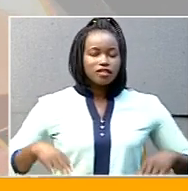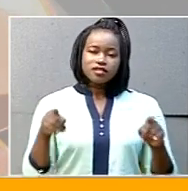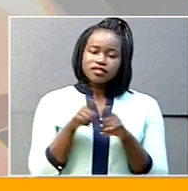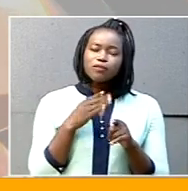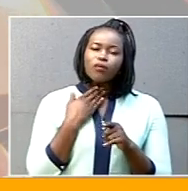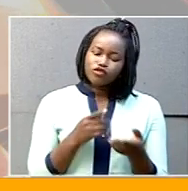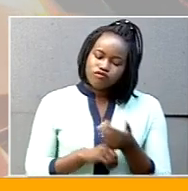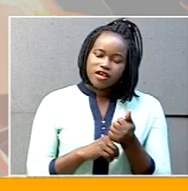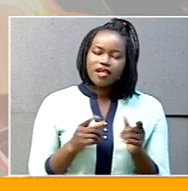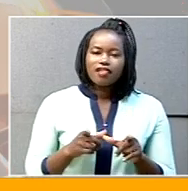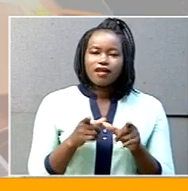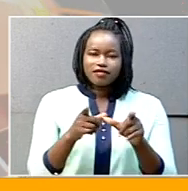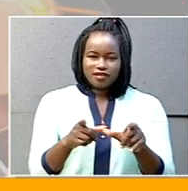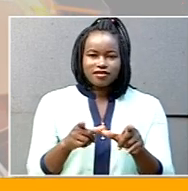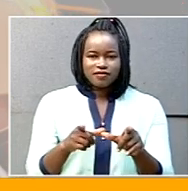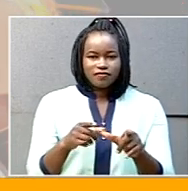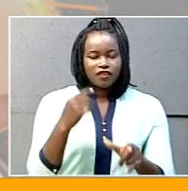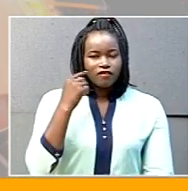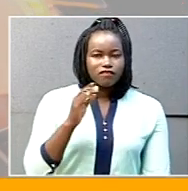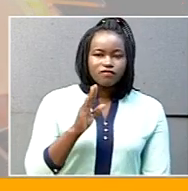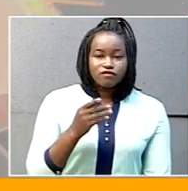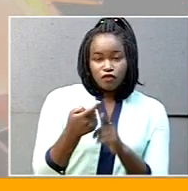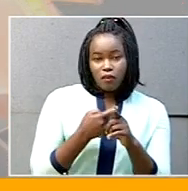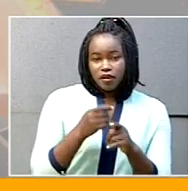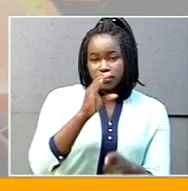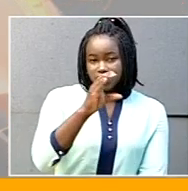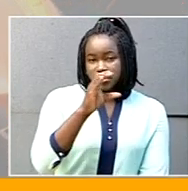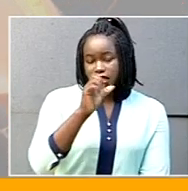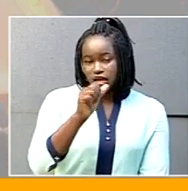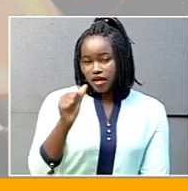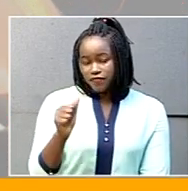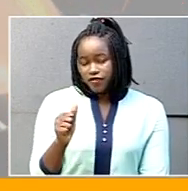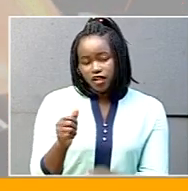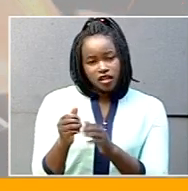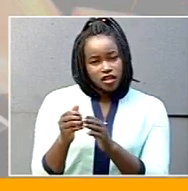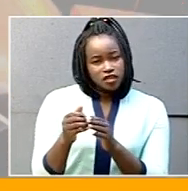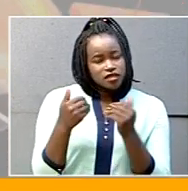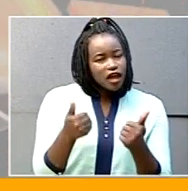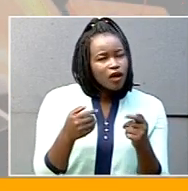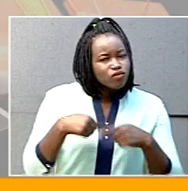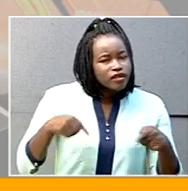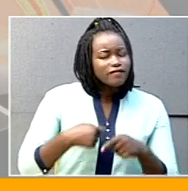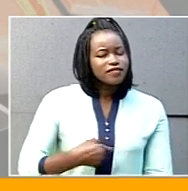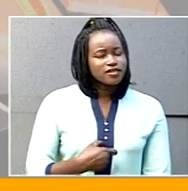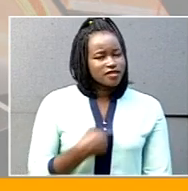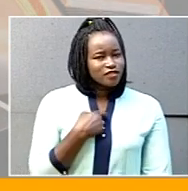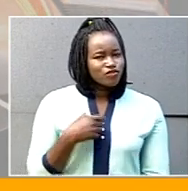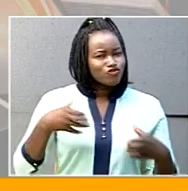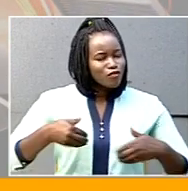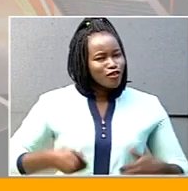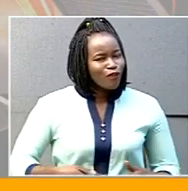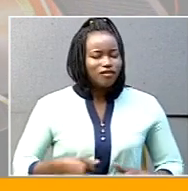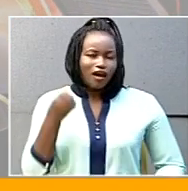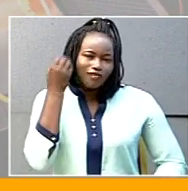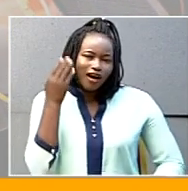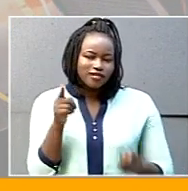a license for the Civil Aviation Authority. Samuel Senono visited the young innovators at their home and saw the